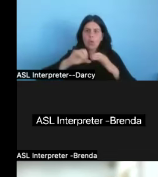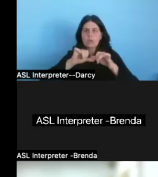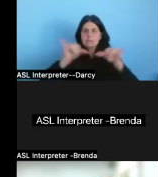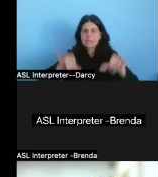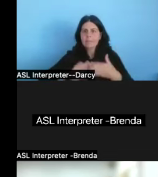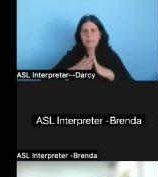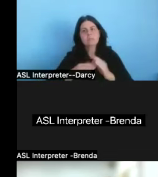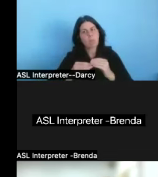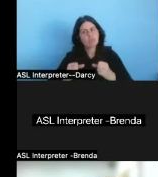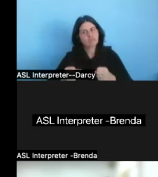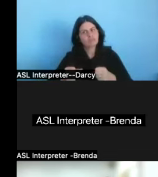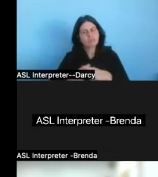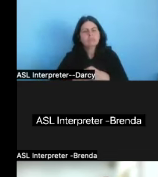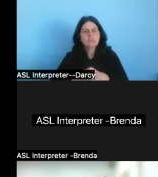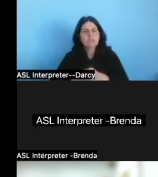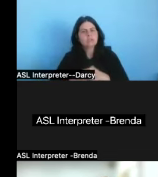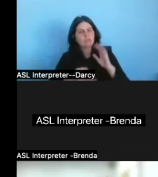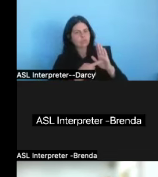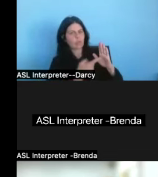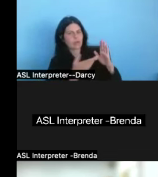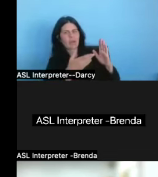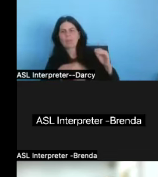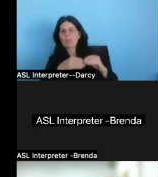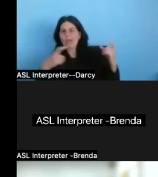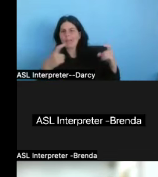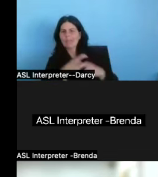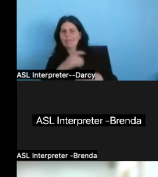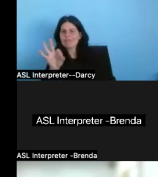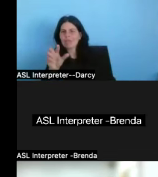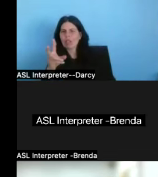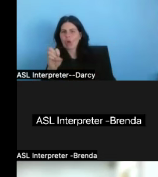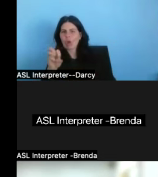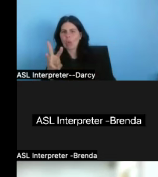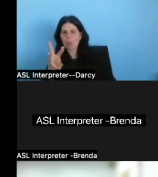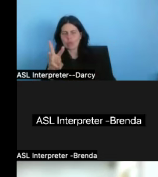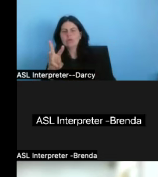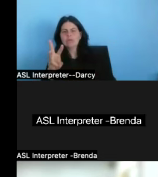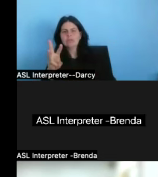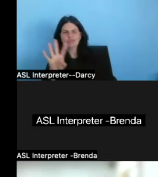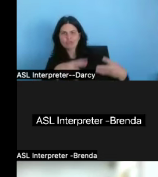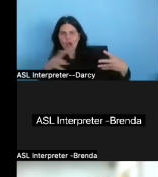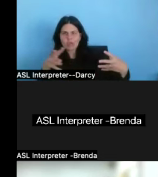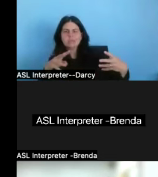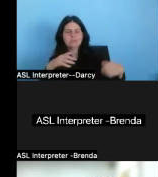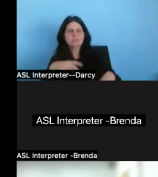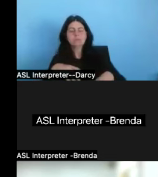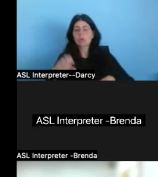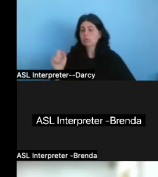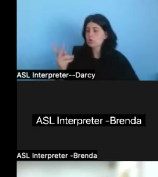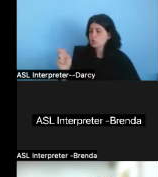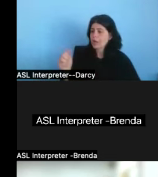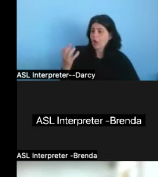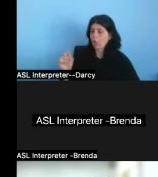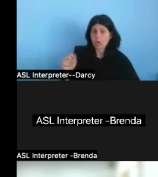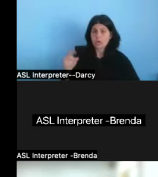shown here in this slightly more complicated flowchart. And while Shake Alert is successfully producing